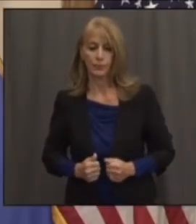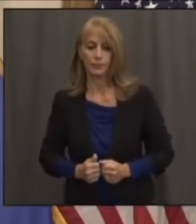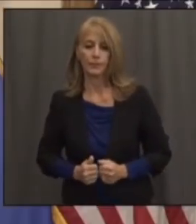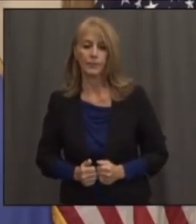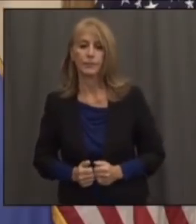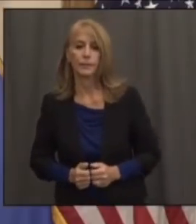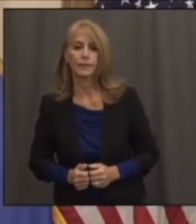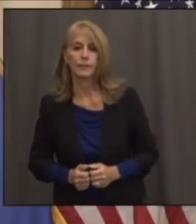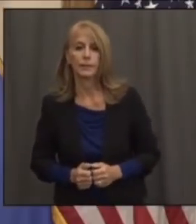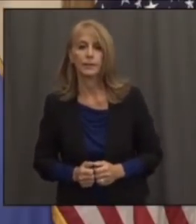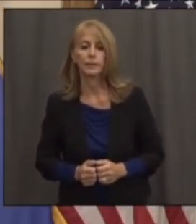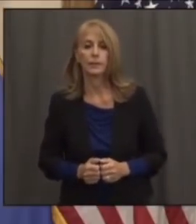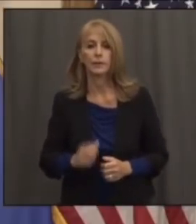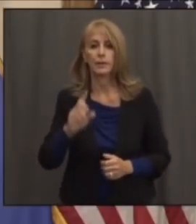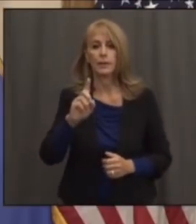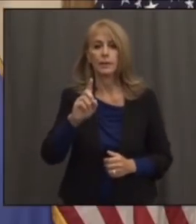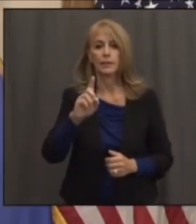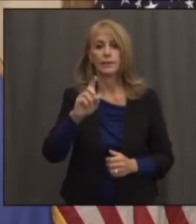The Day of New London.